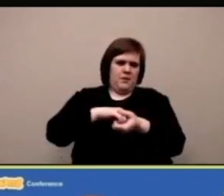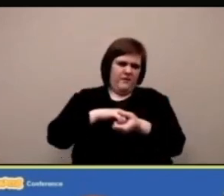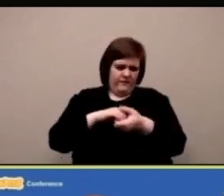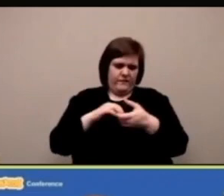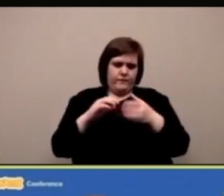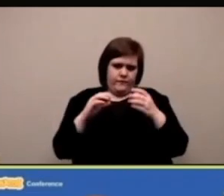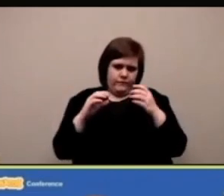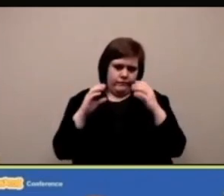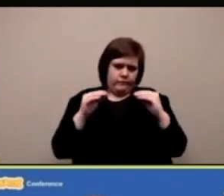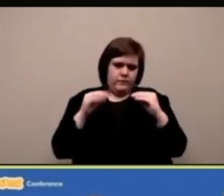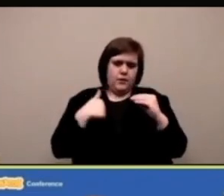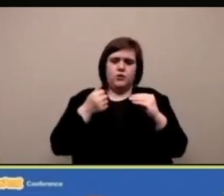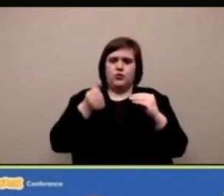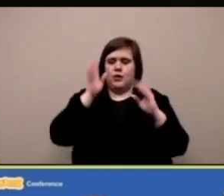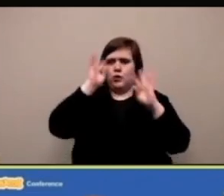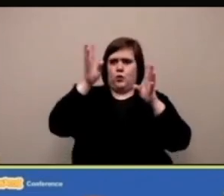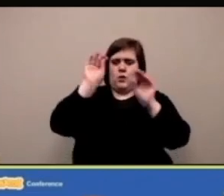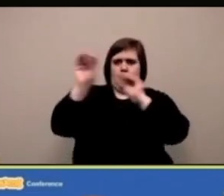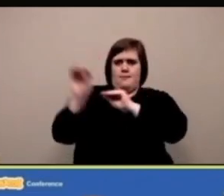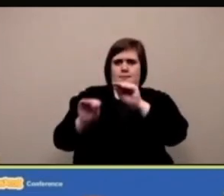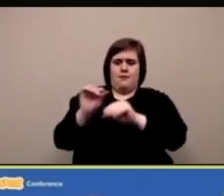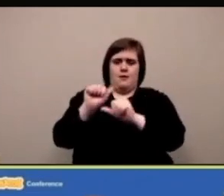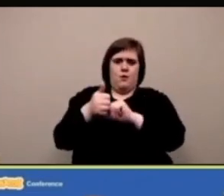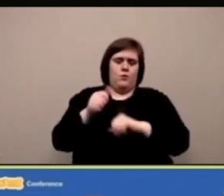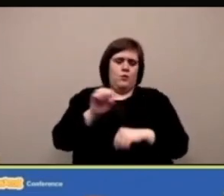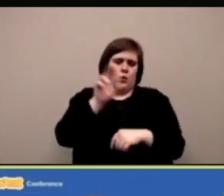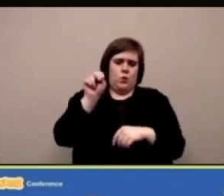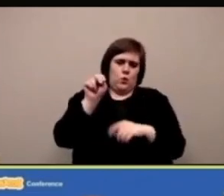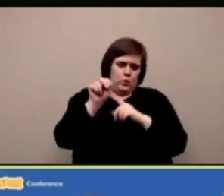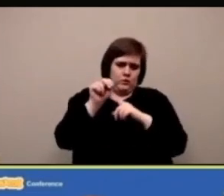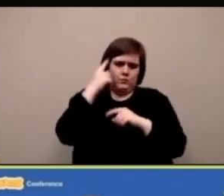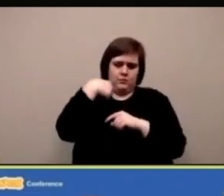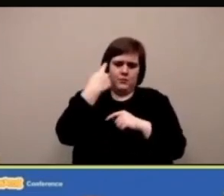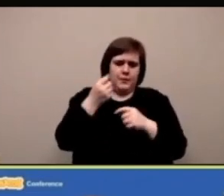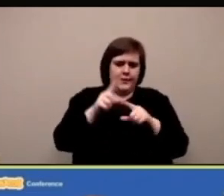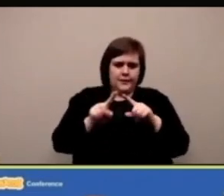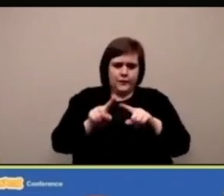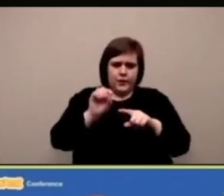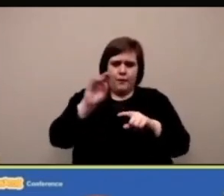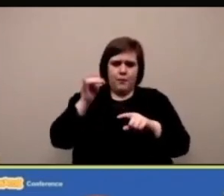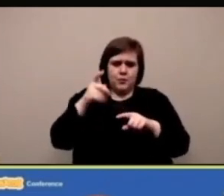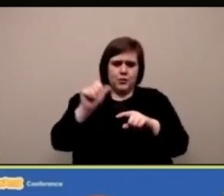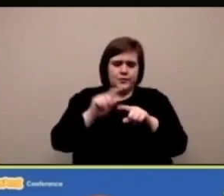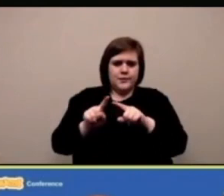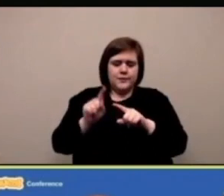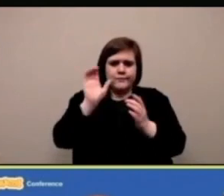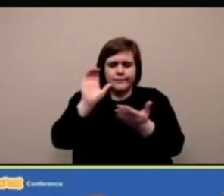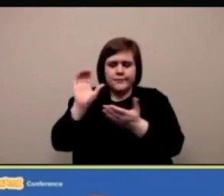to make our own faces. So we gathered a stash of objects to explore and make with and